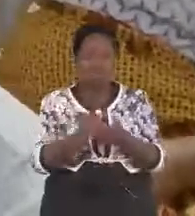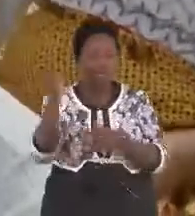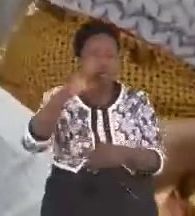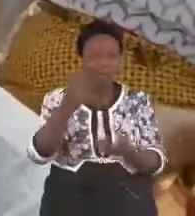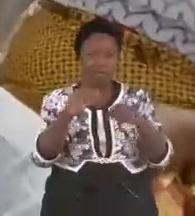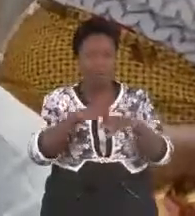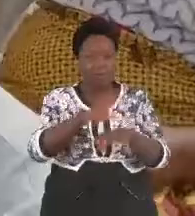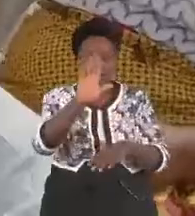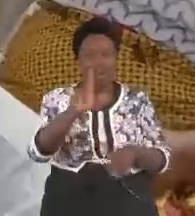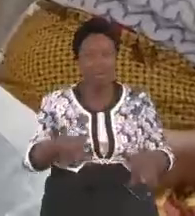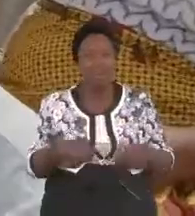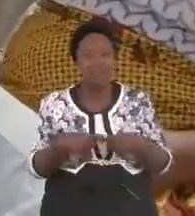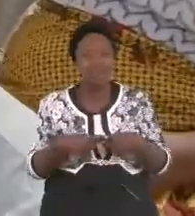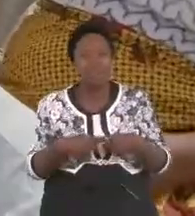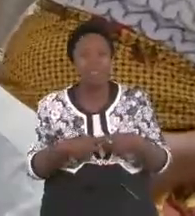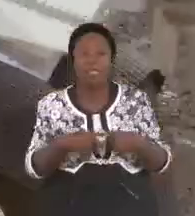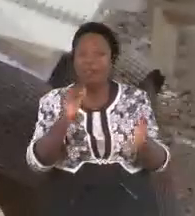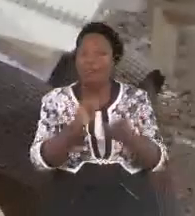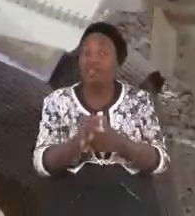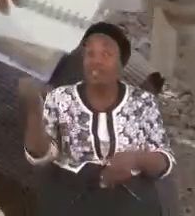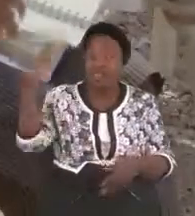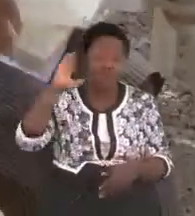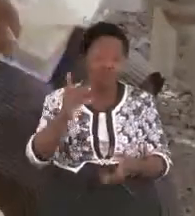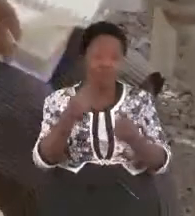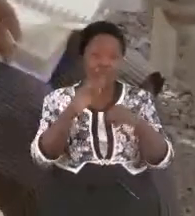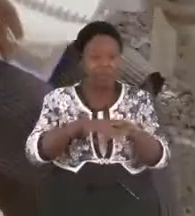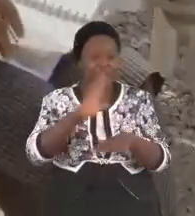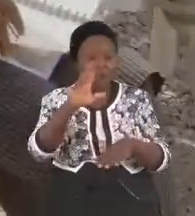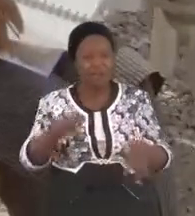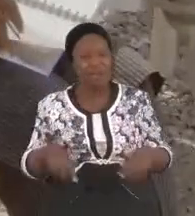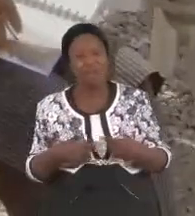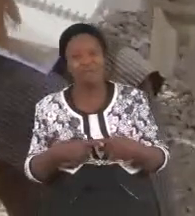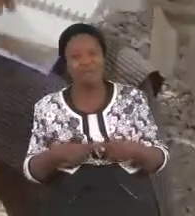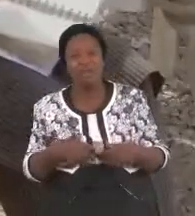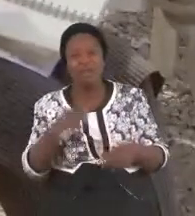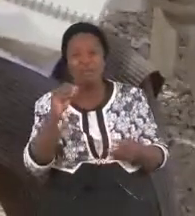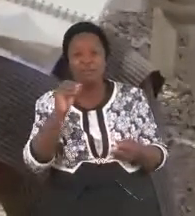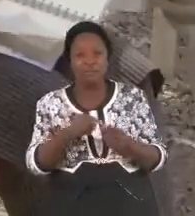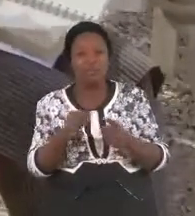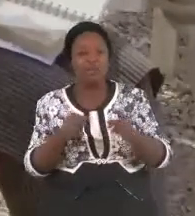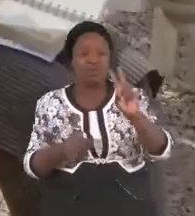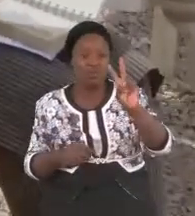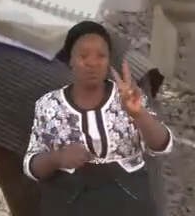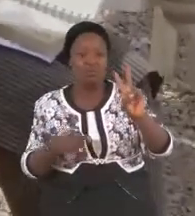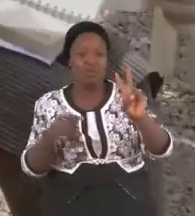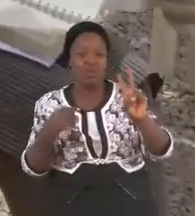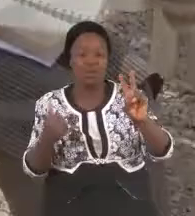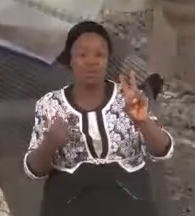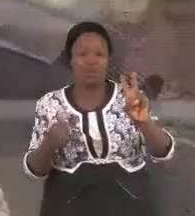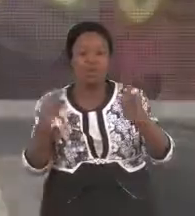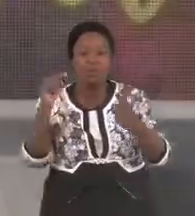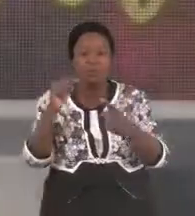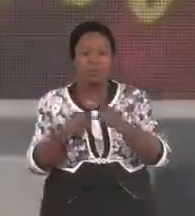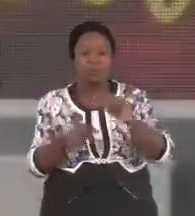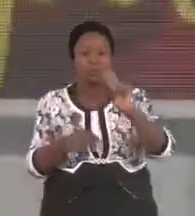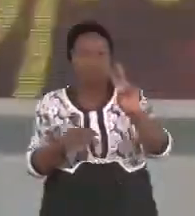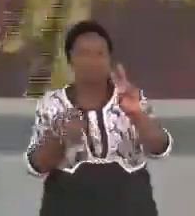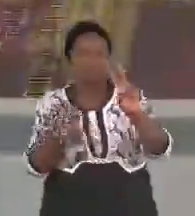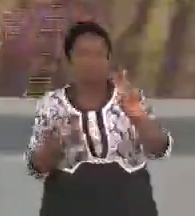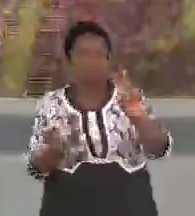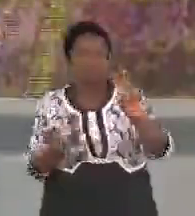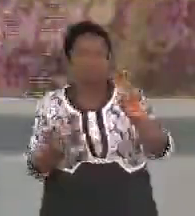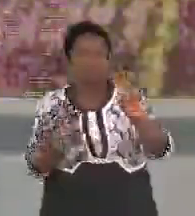that grace will come upon your life. Let's look at point number two there. Point number two, the failure